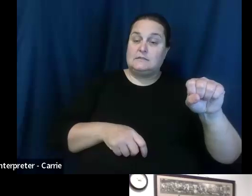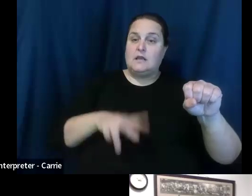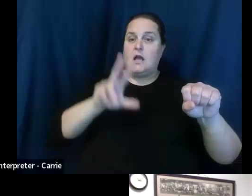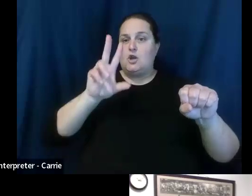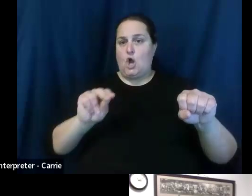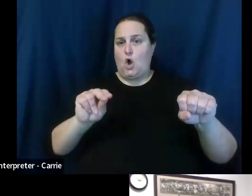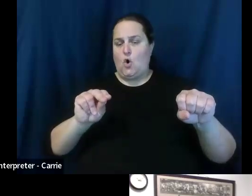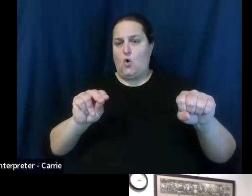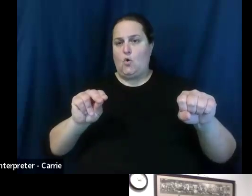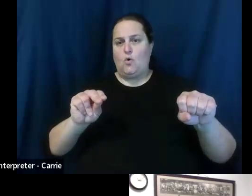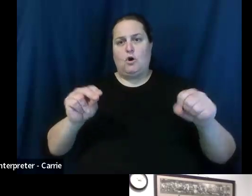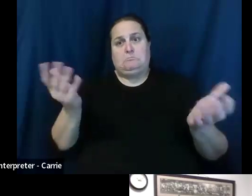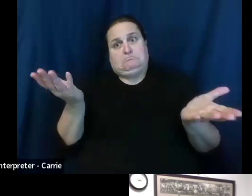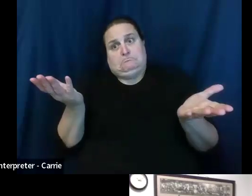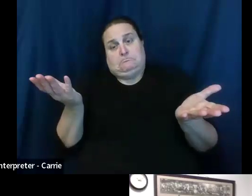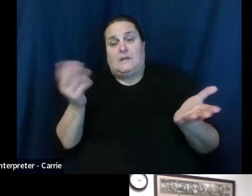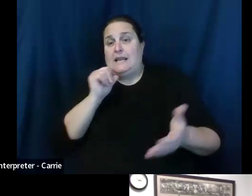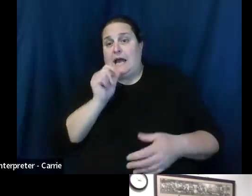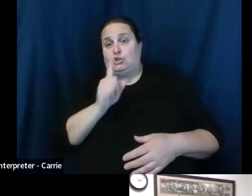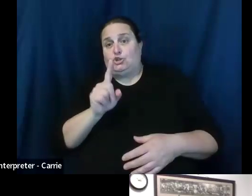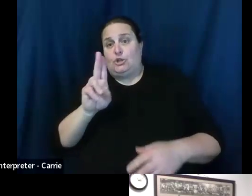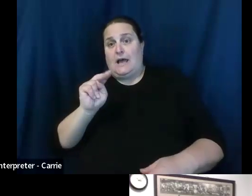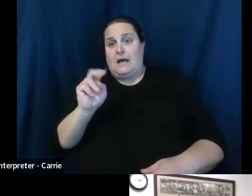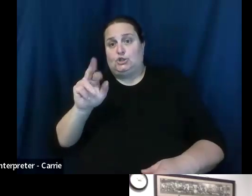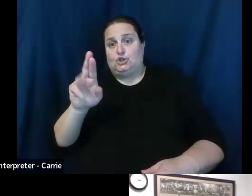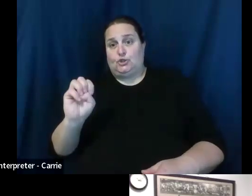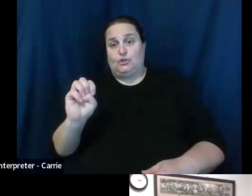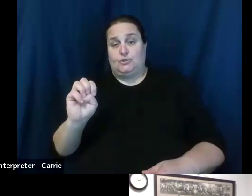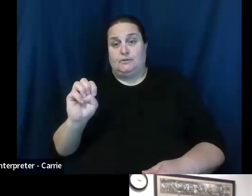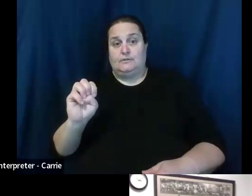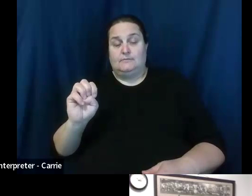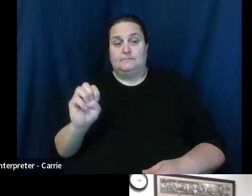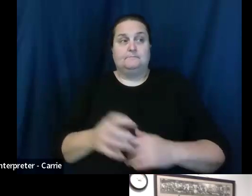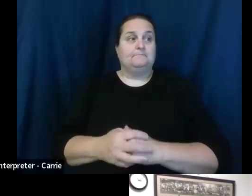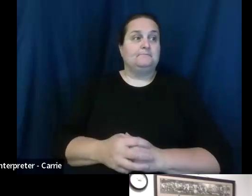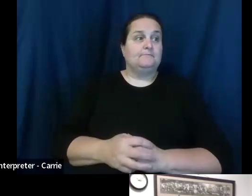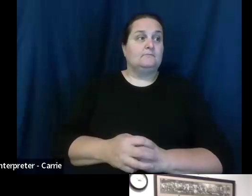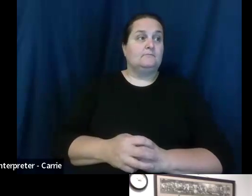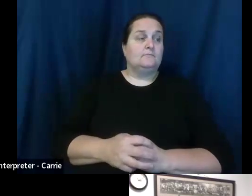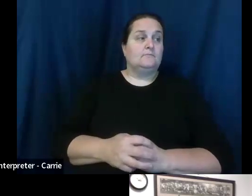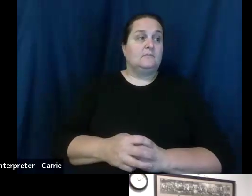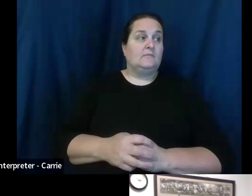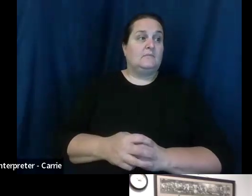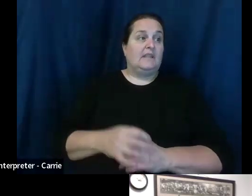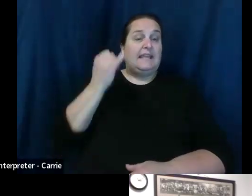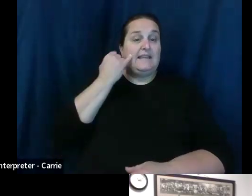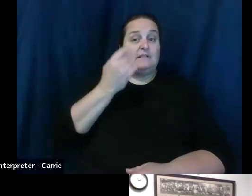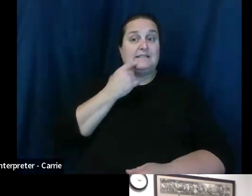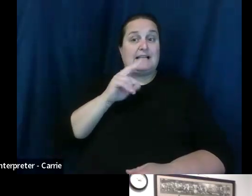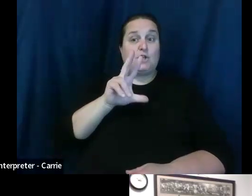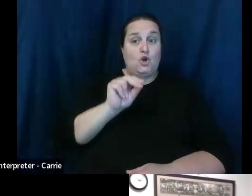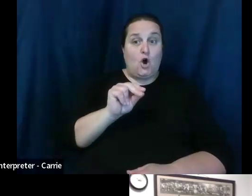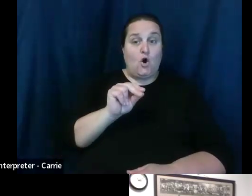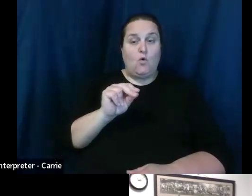unsure. If you answer no or unsure to any of those questions, that will make sure that there's an action step